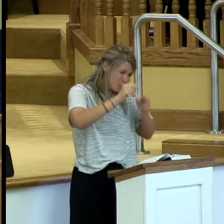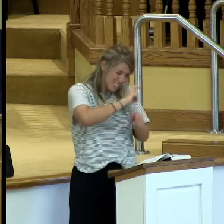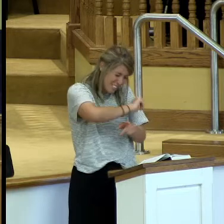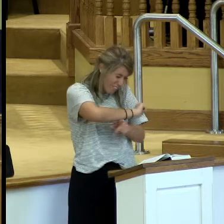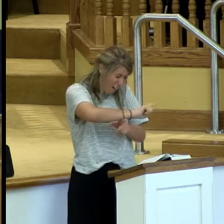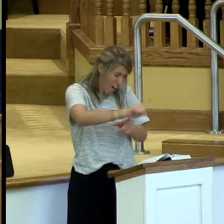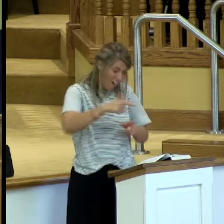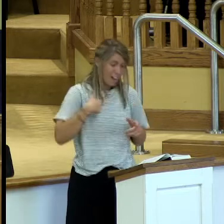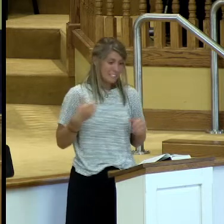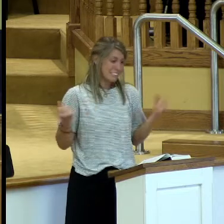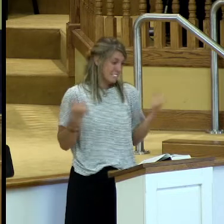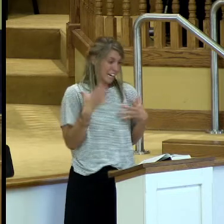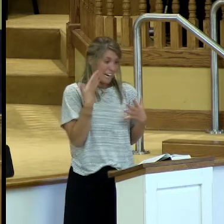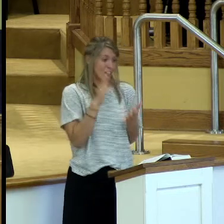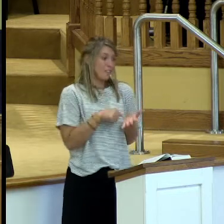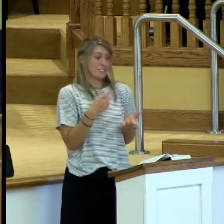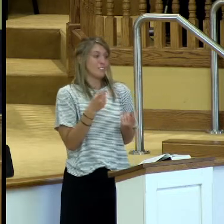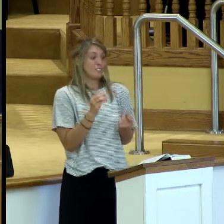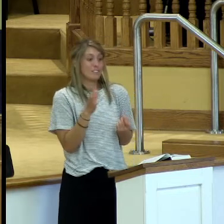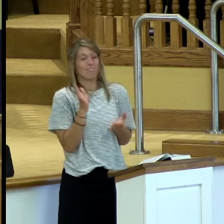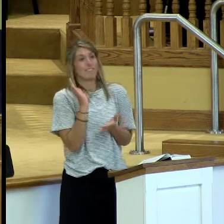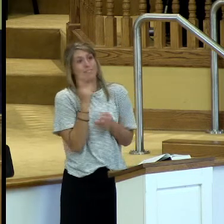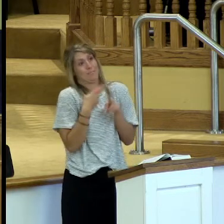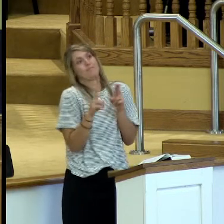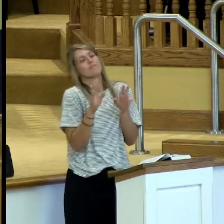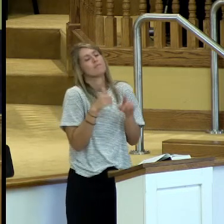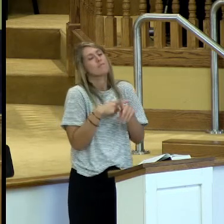at Heartland because I was so scared I didn't know what to do.